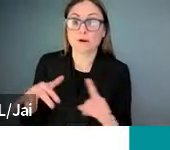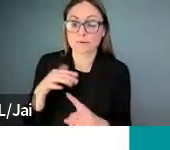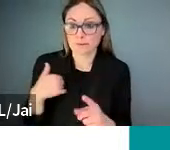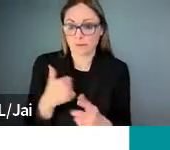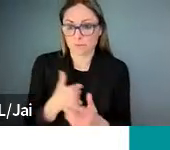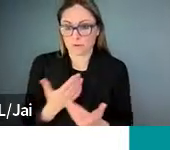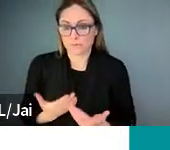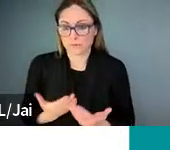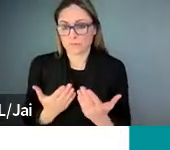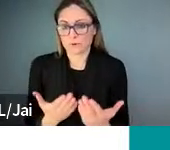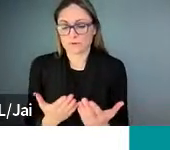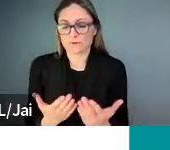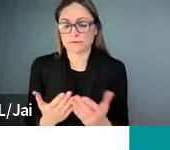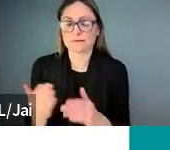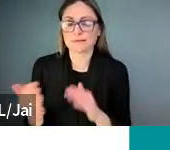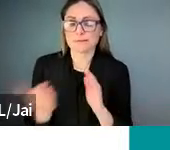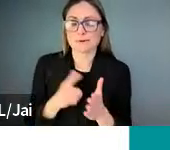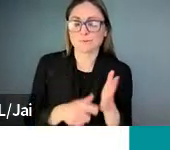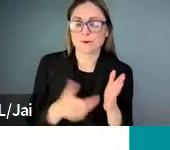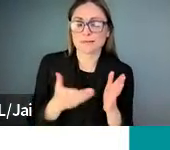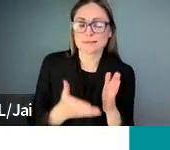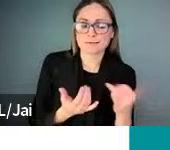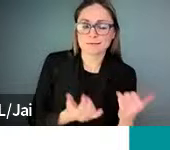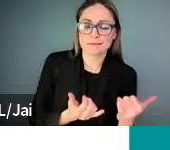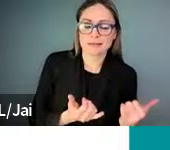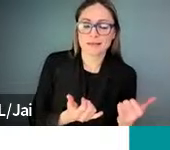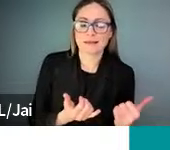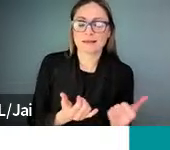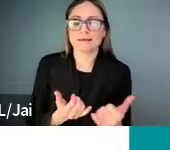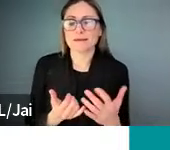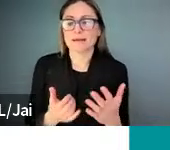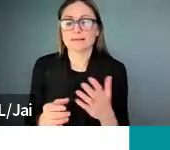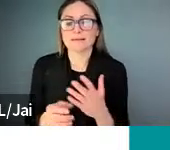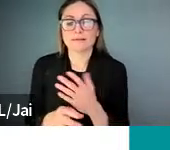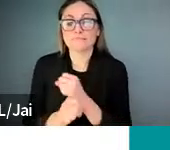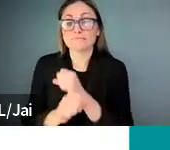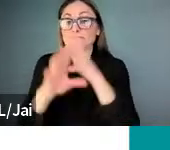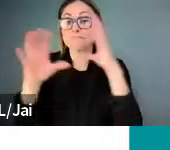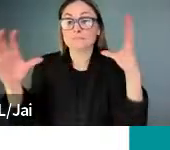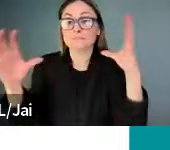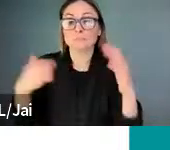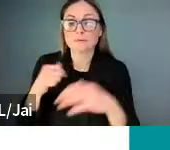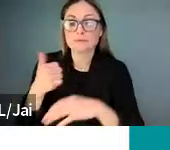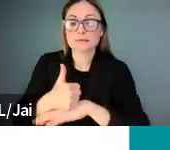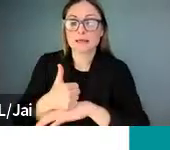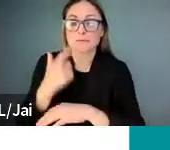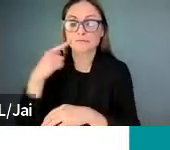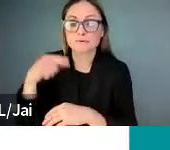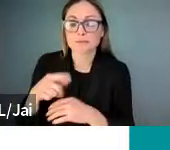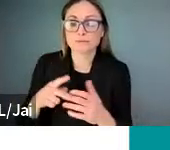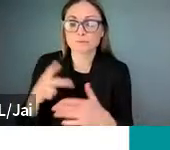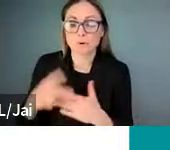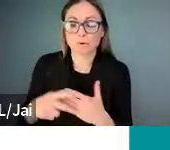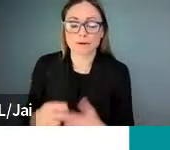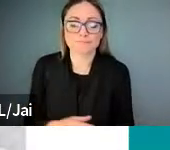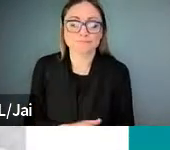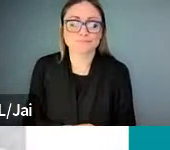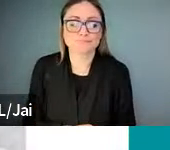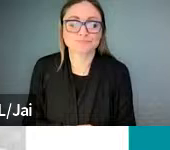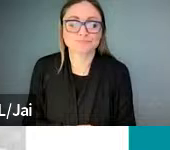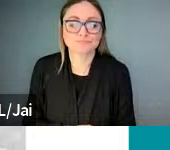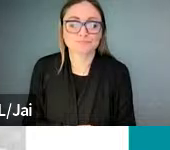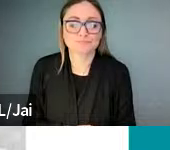proposing compare to what's there today and to the aspirations that we've established for this program. Next.